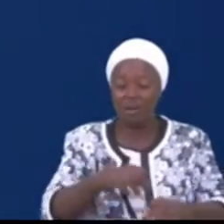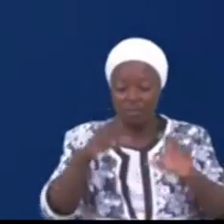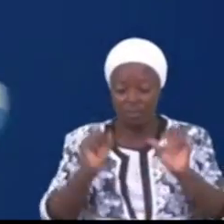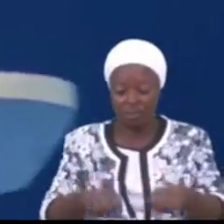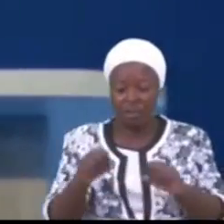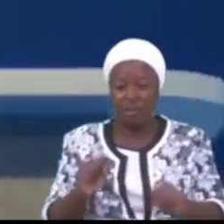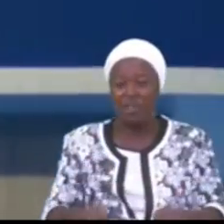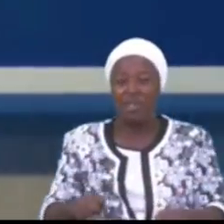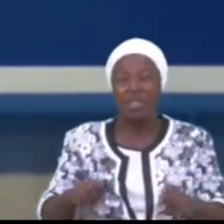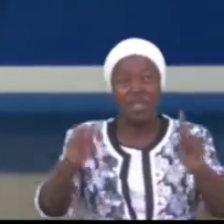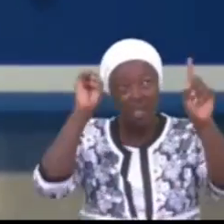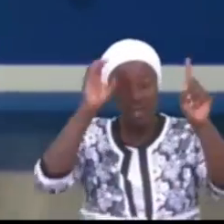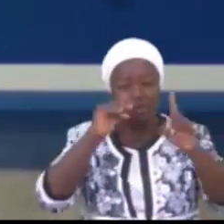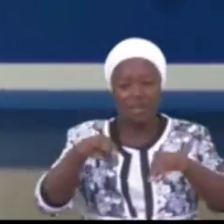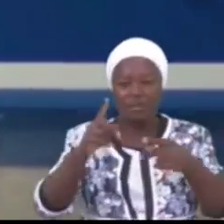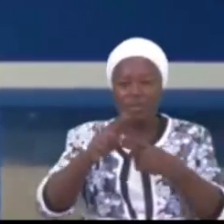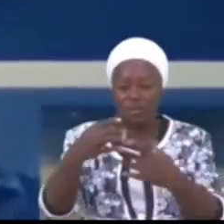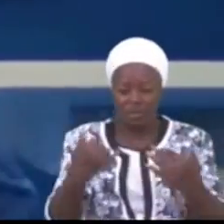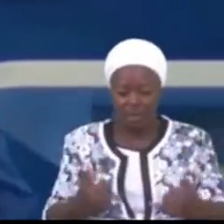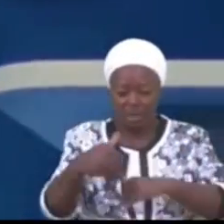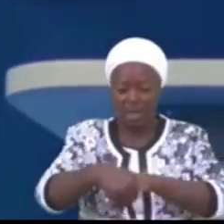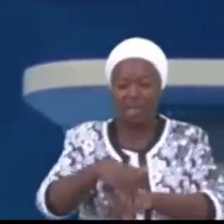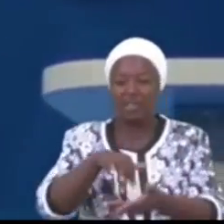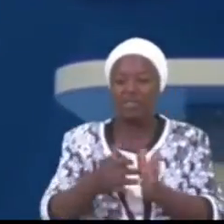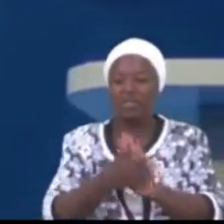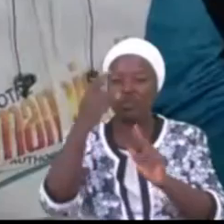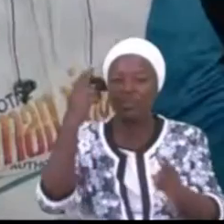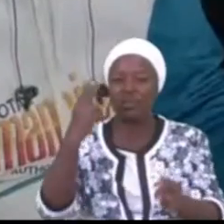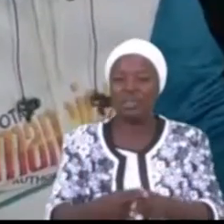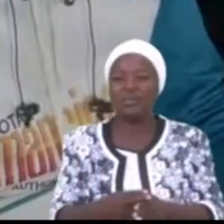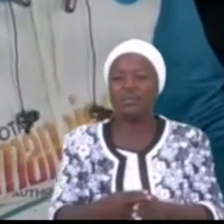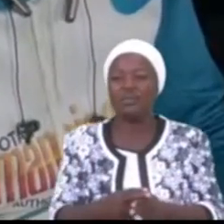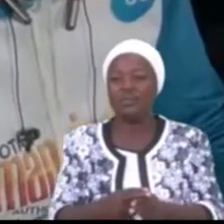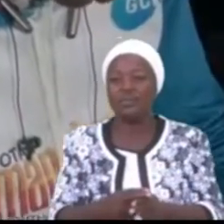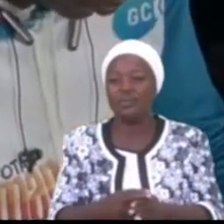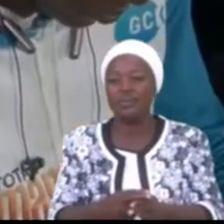it will give to you tonight in Jesus' name.